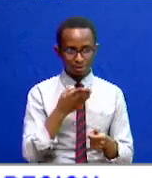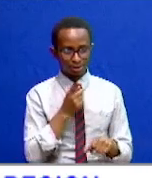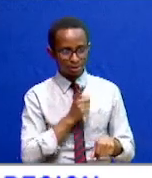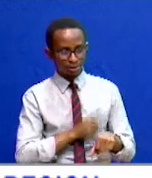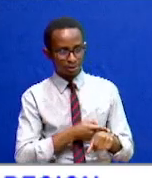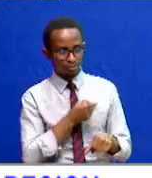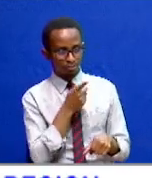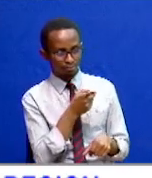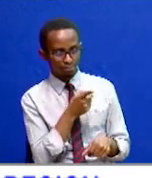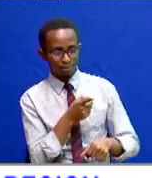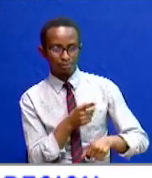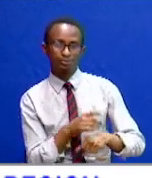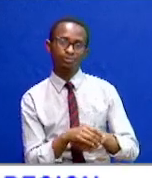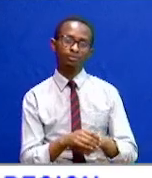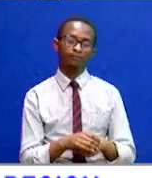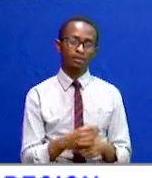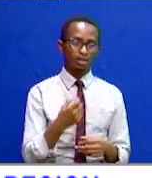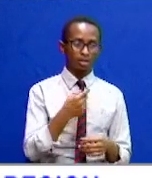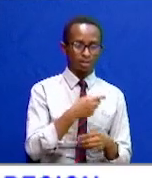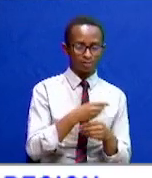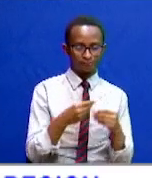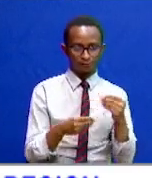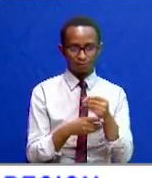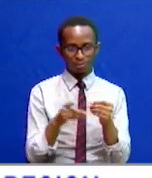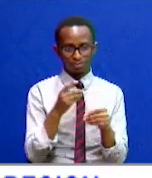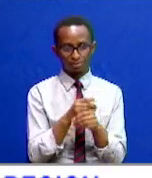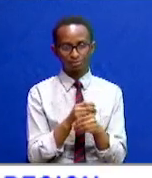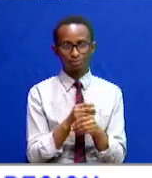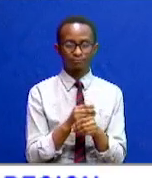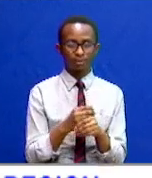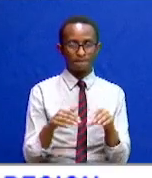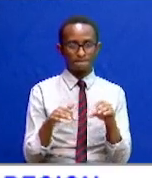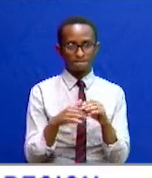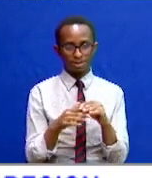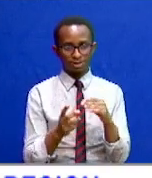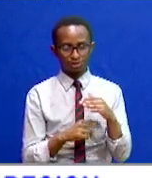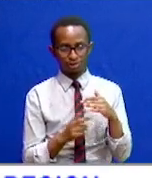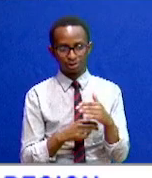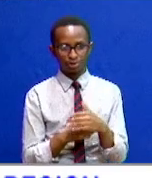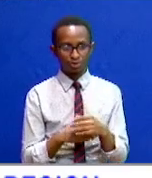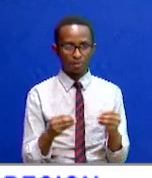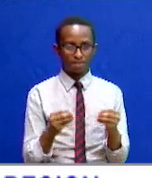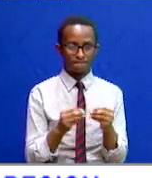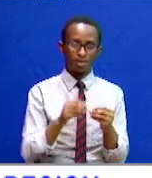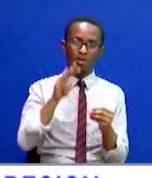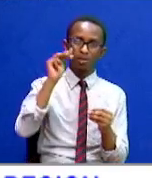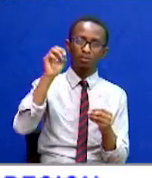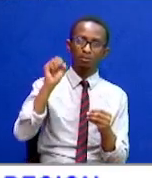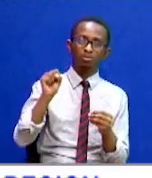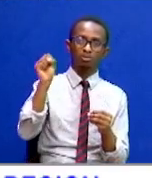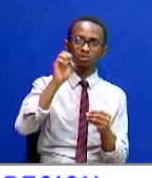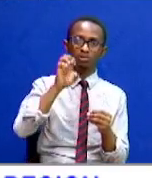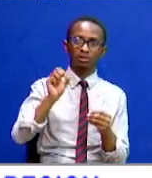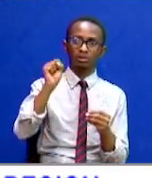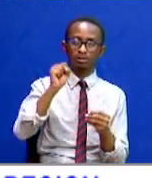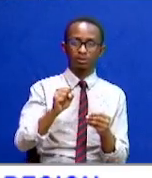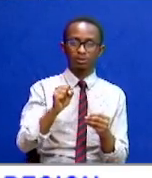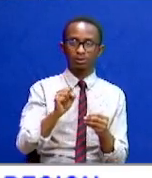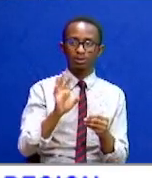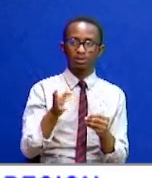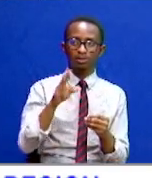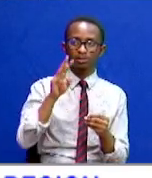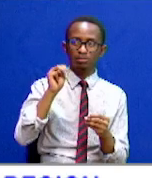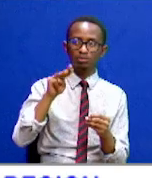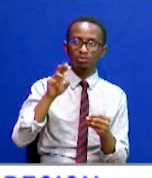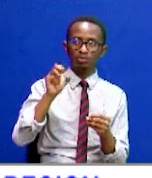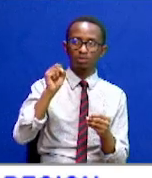Authority on Development ministerial meeting held in Nairobi today, Moses Mwesigwa, Eastern Africa Director for